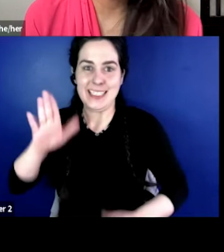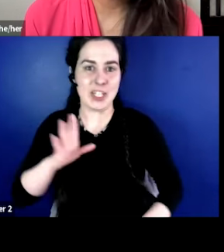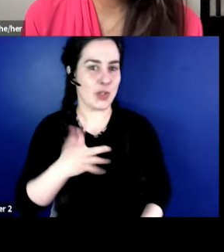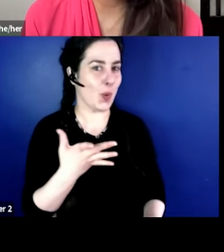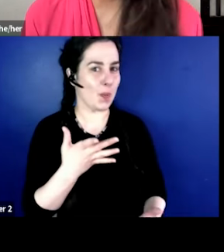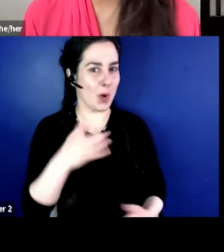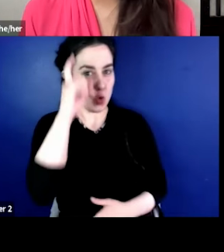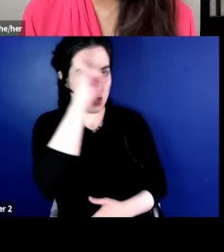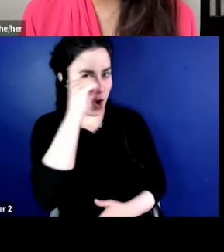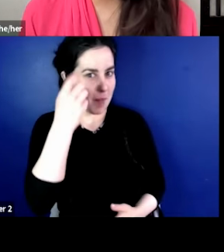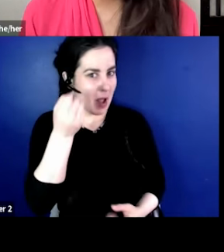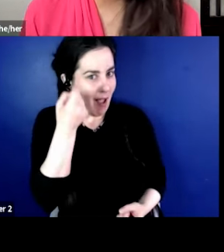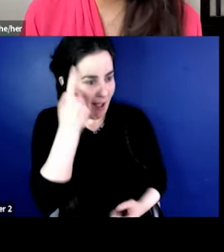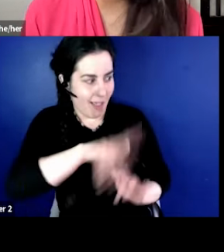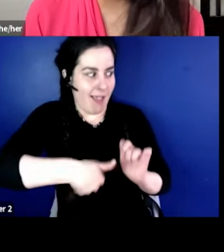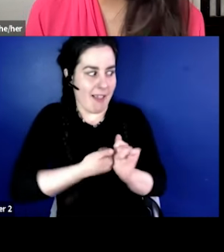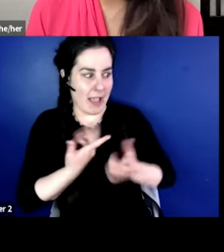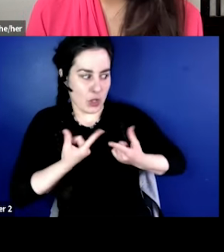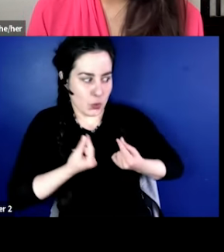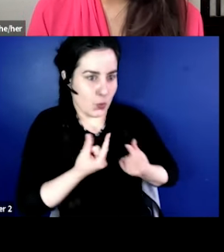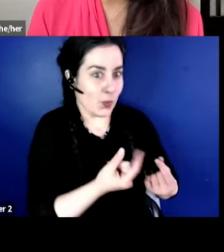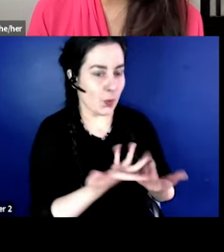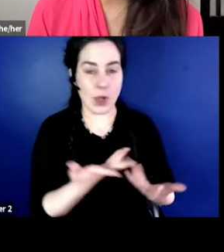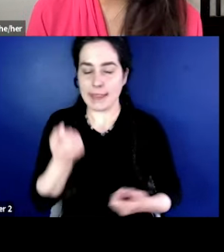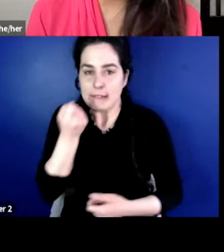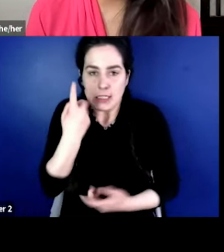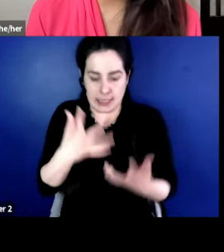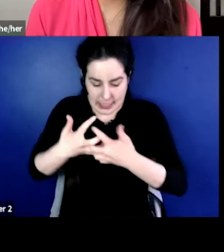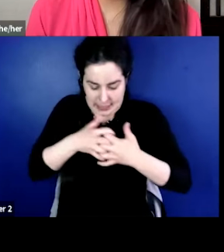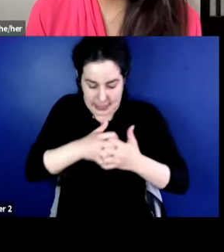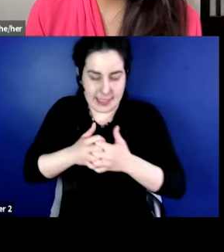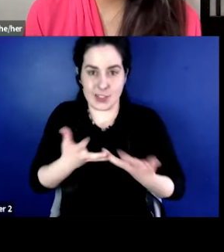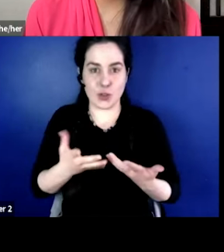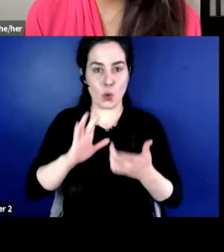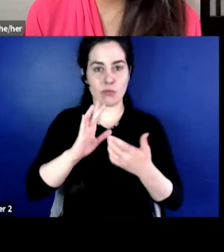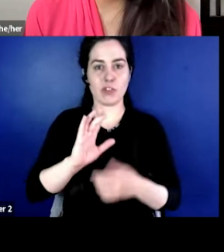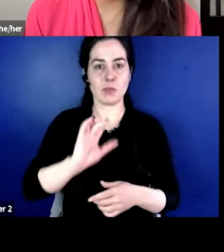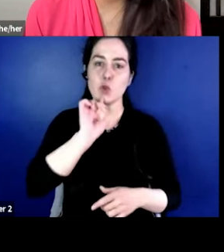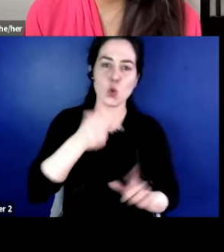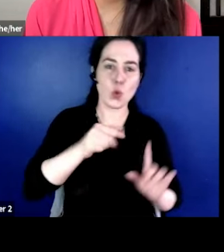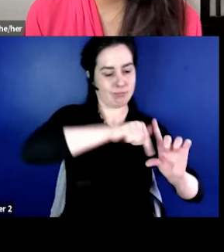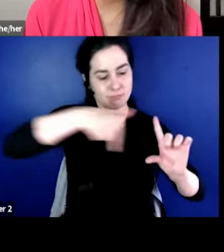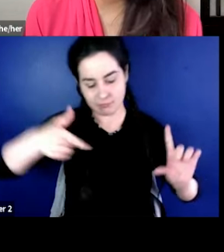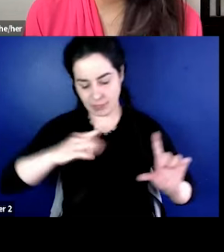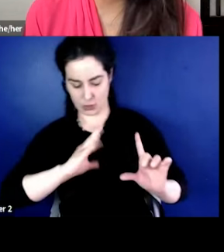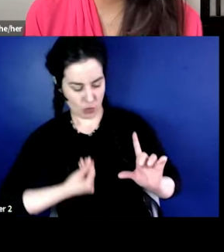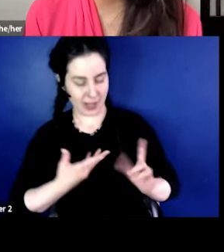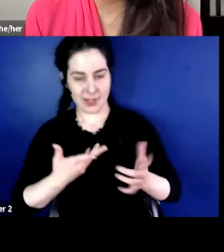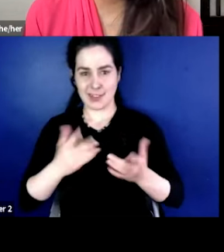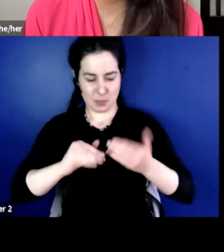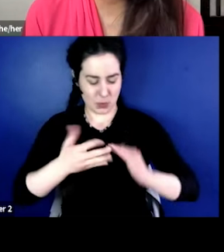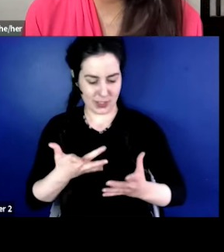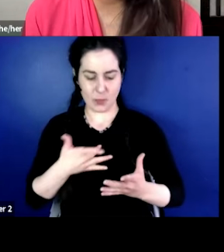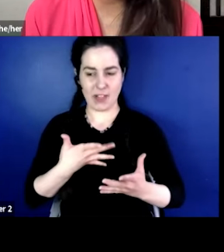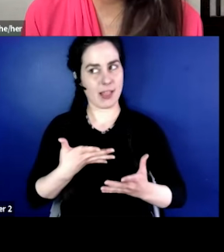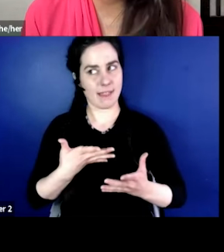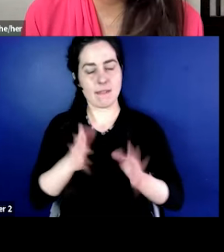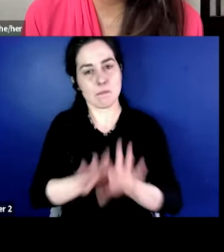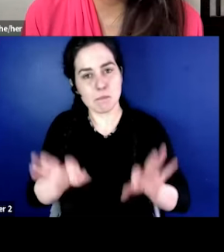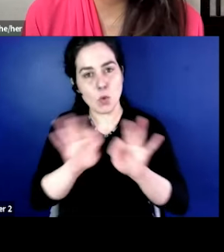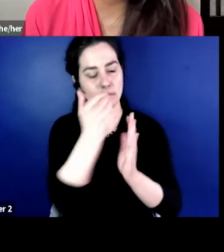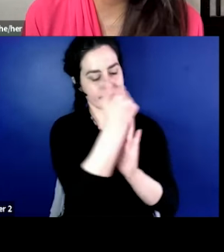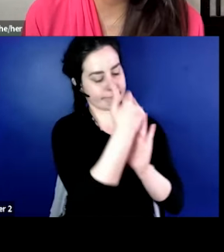intersectionality, looking at working with people from queer and trans communities. So we really kind of created a guide to look at this, some key